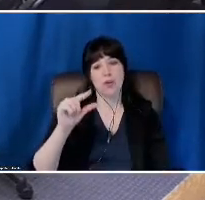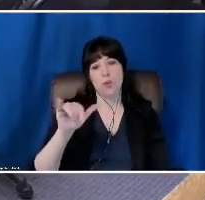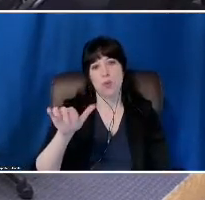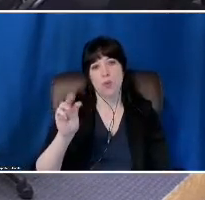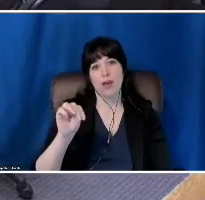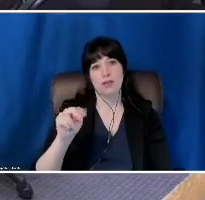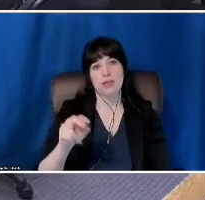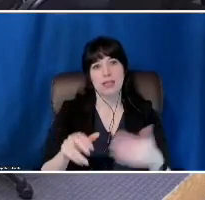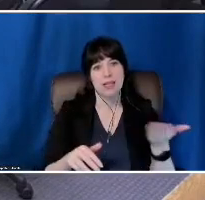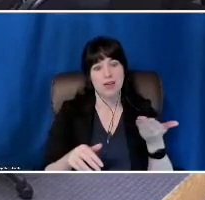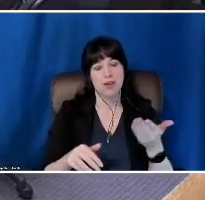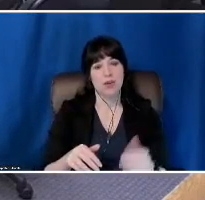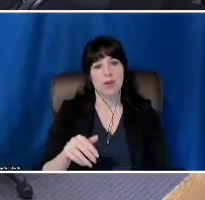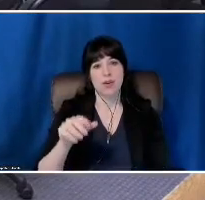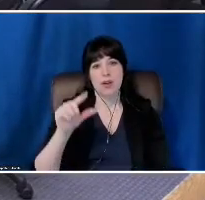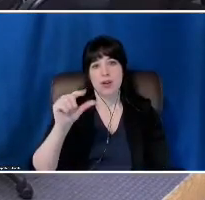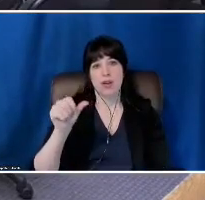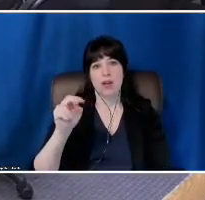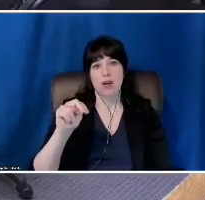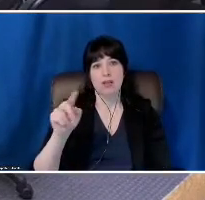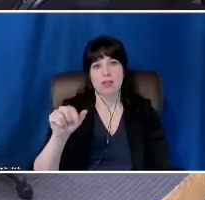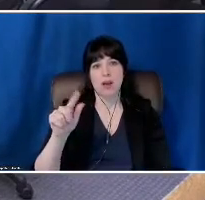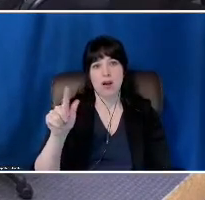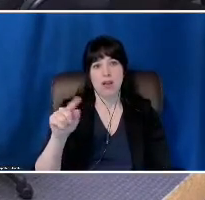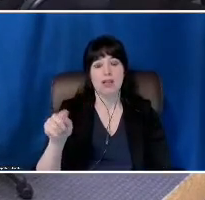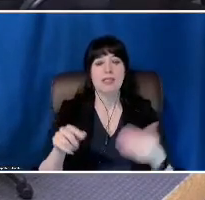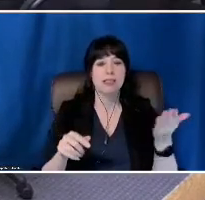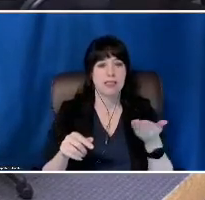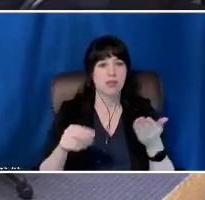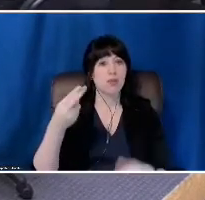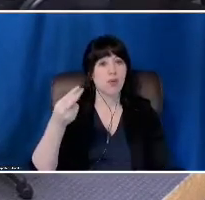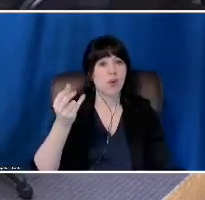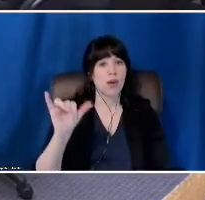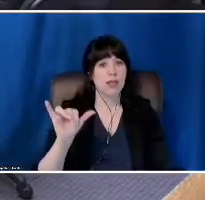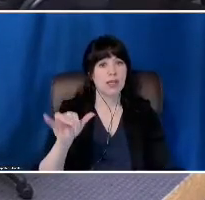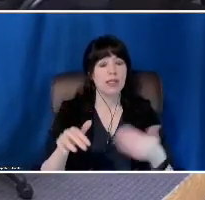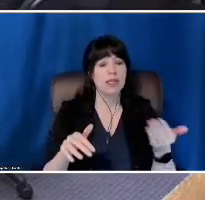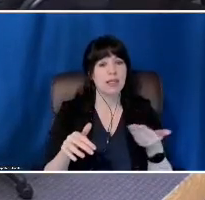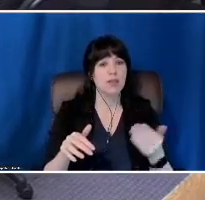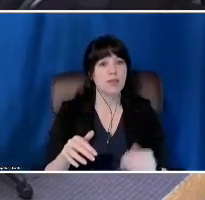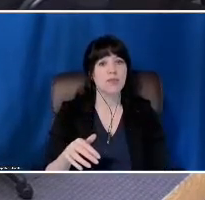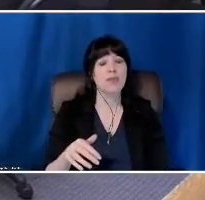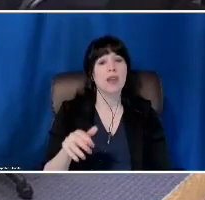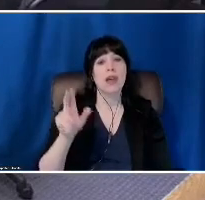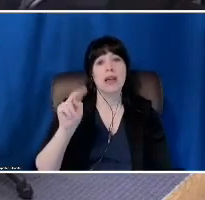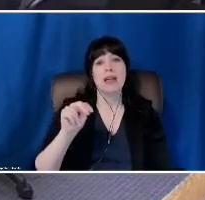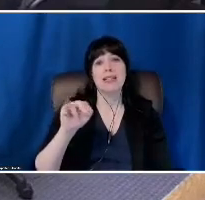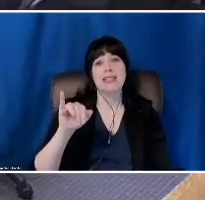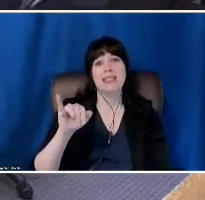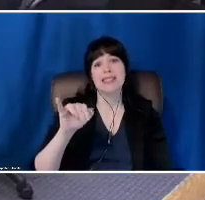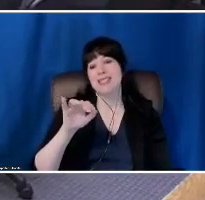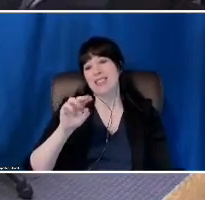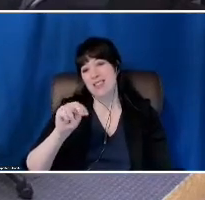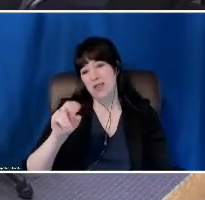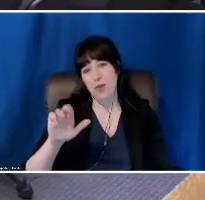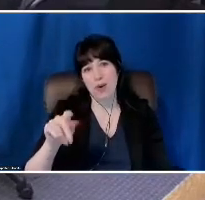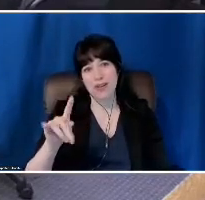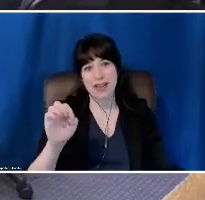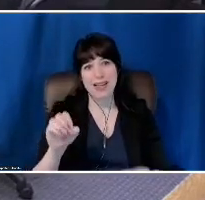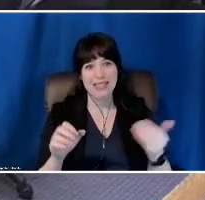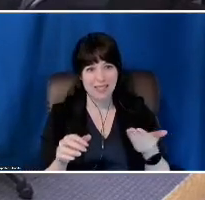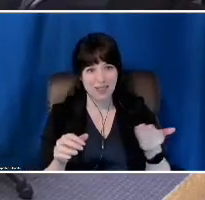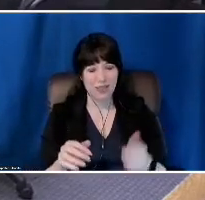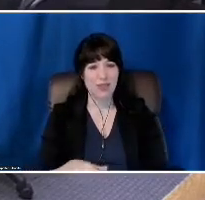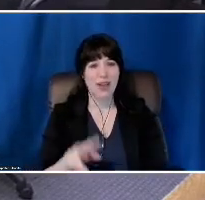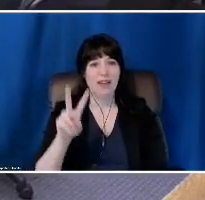Here. Councillor Gonzalez. Here. Councillor Hoy. Aye. Councillor Nordike. Here. Here. Councillor Varney.